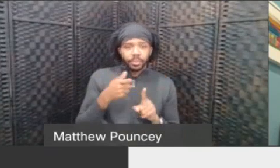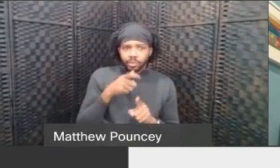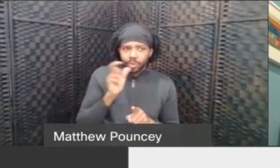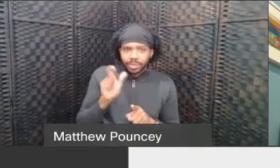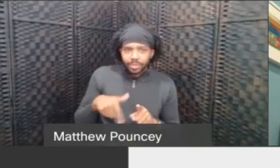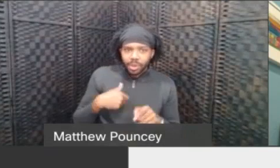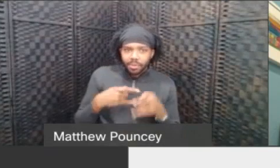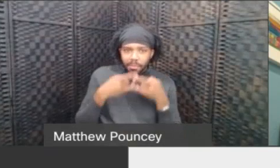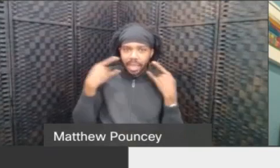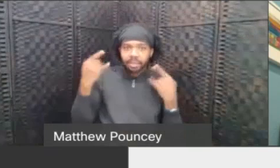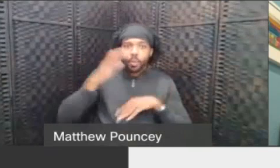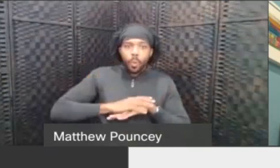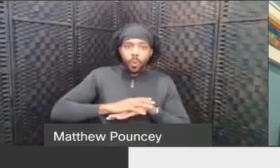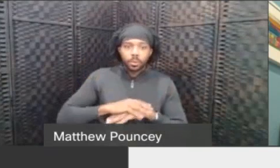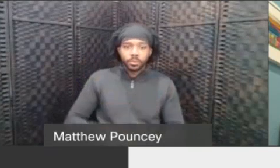mask on.